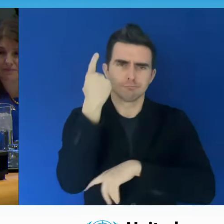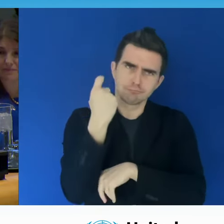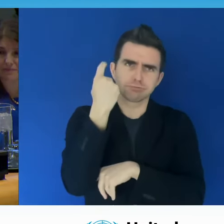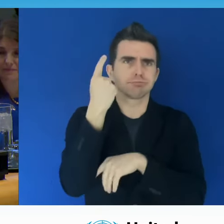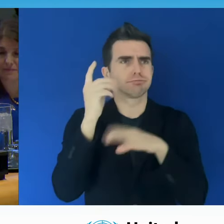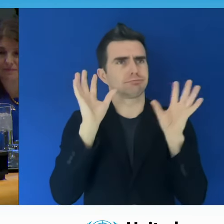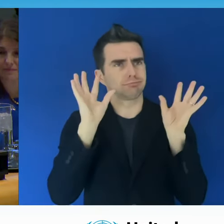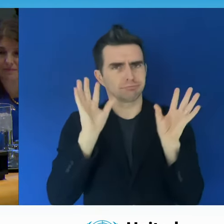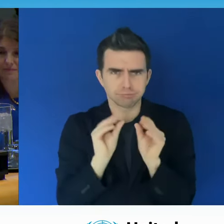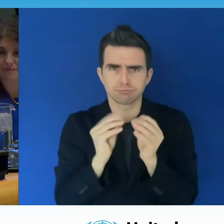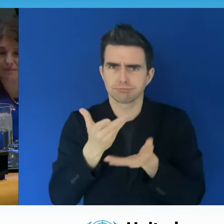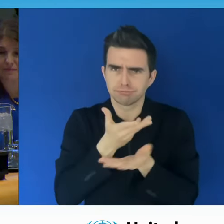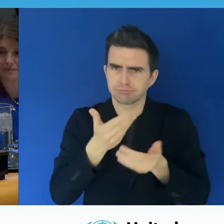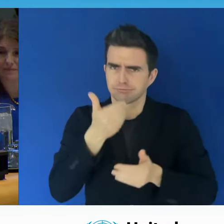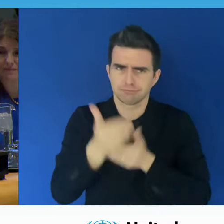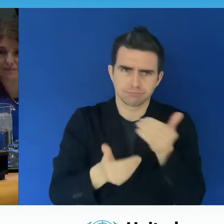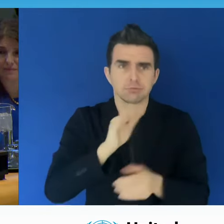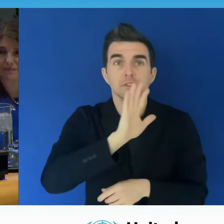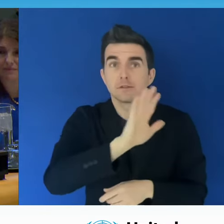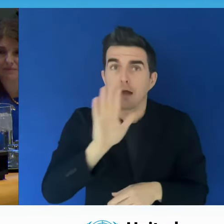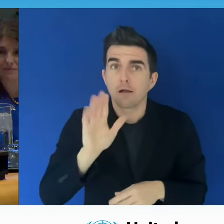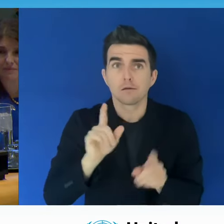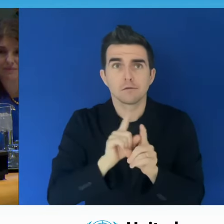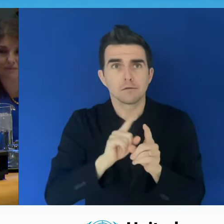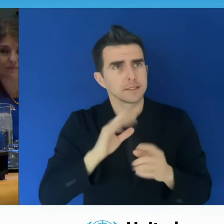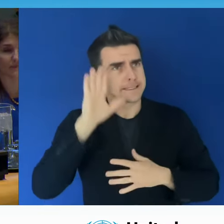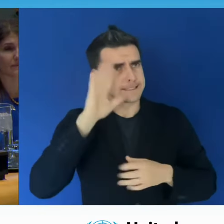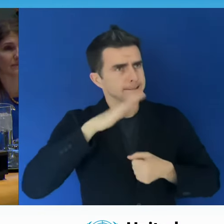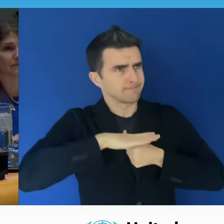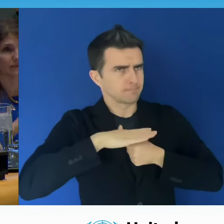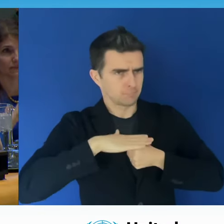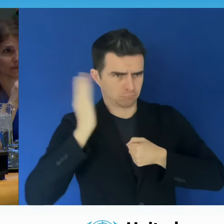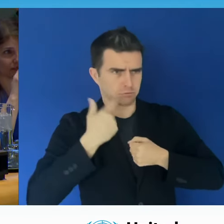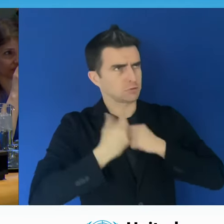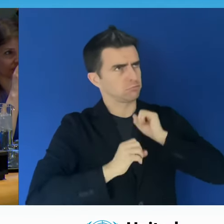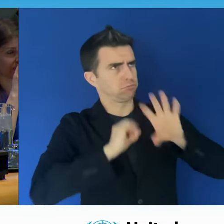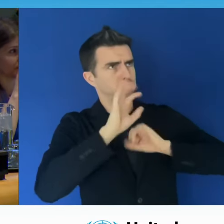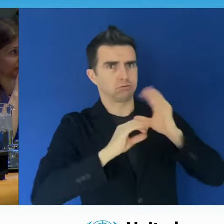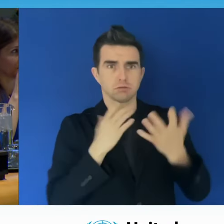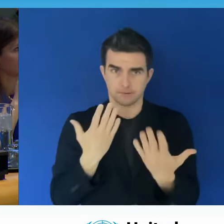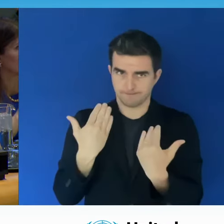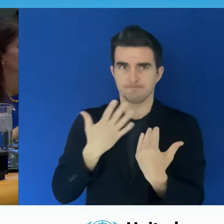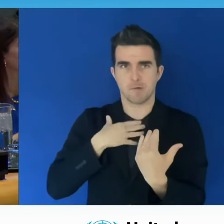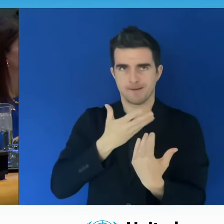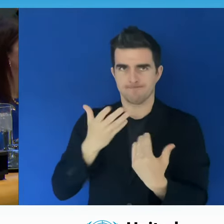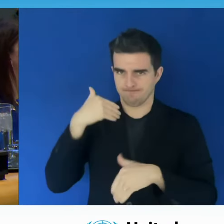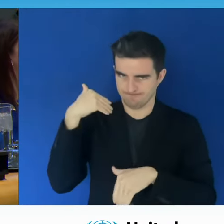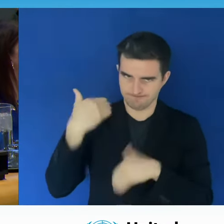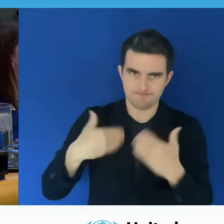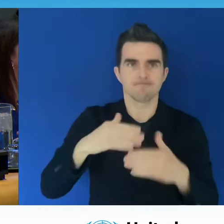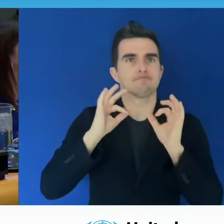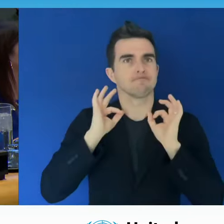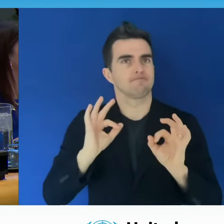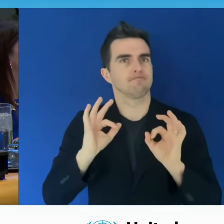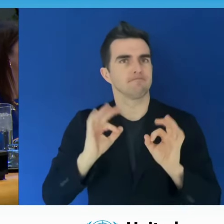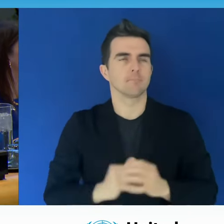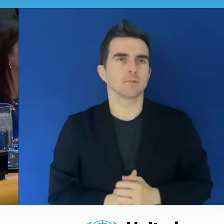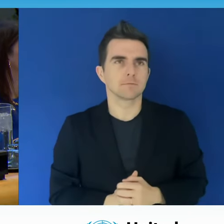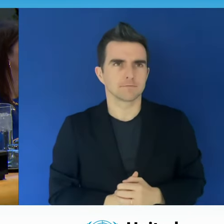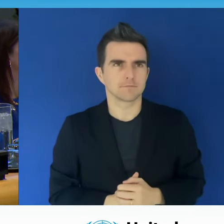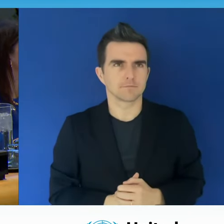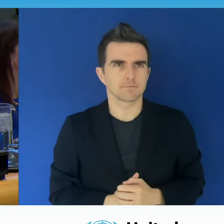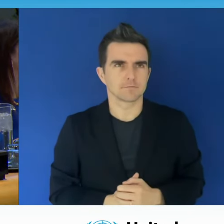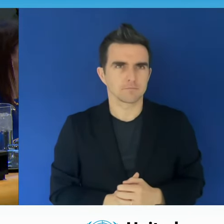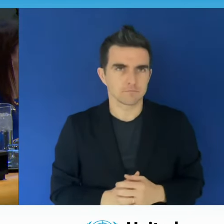Dear friends, the Summit of the Future is a pivotal moment to turbocharge the SDGs and reinvigorate